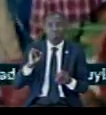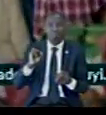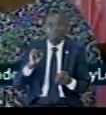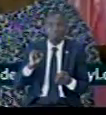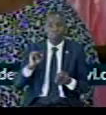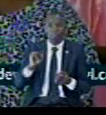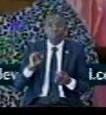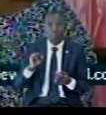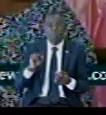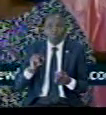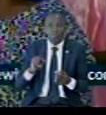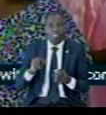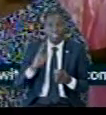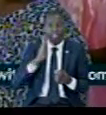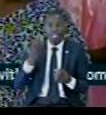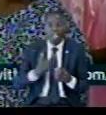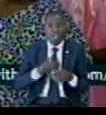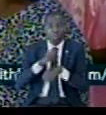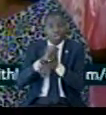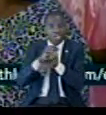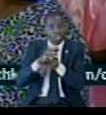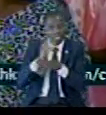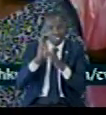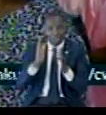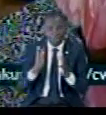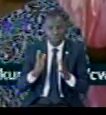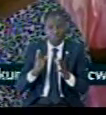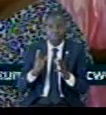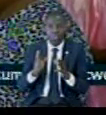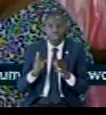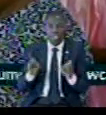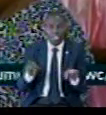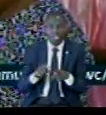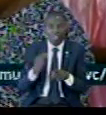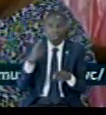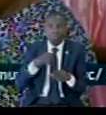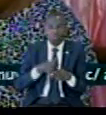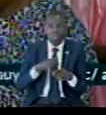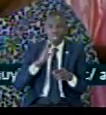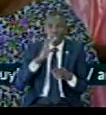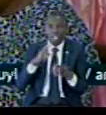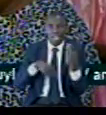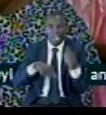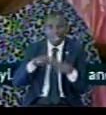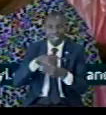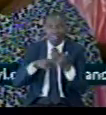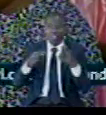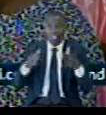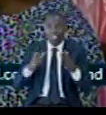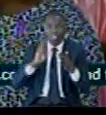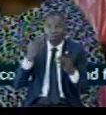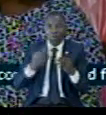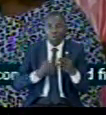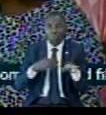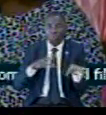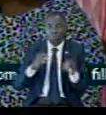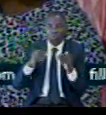Our counselors, please, as we have been divided in the morning, let's move into the congregation